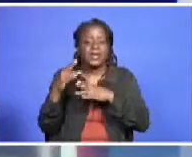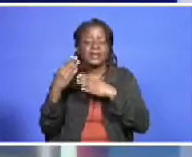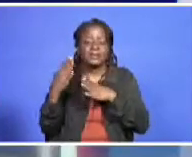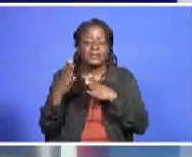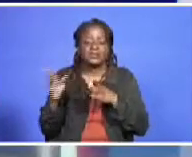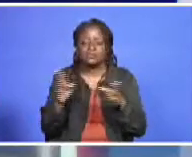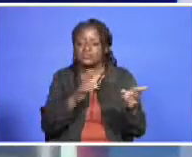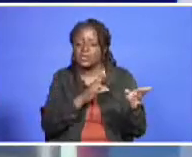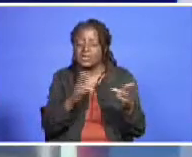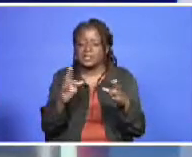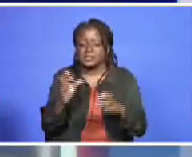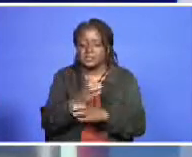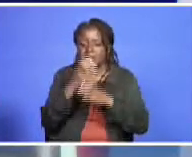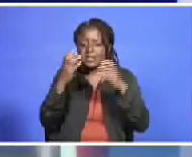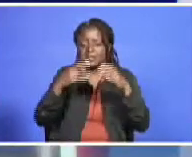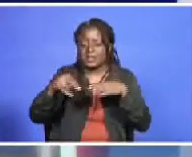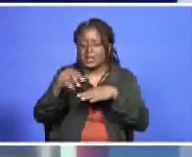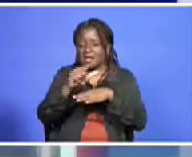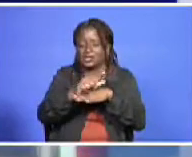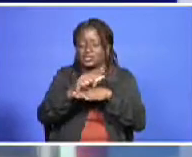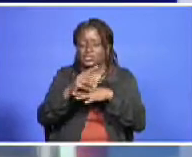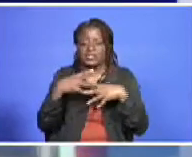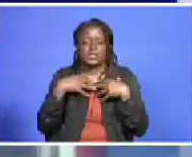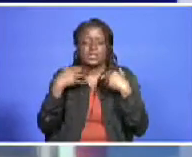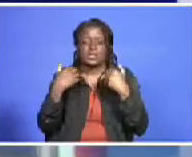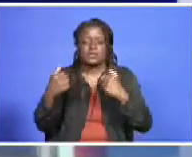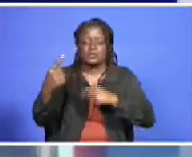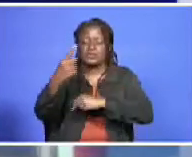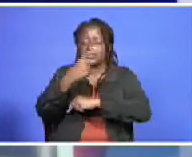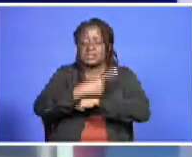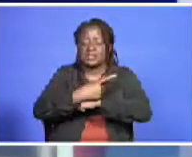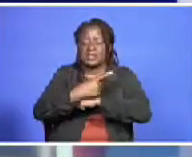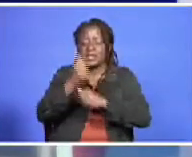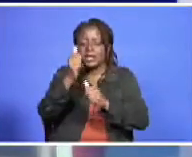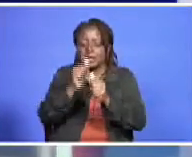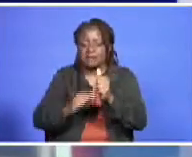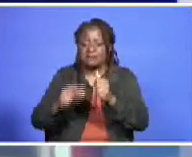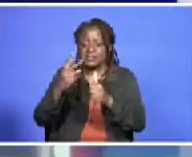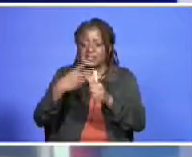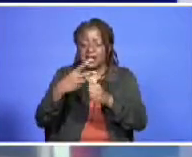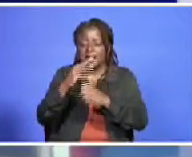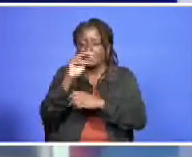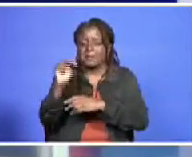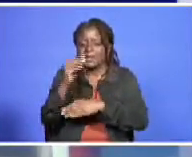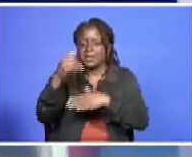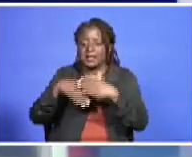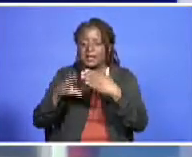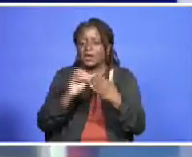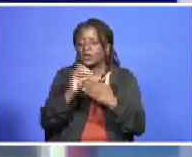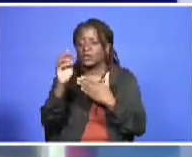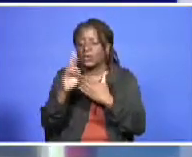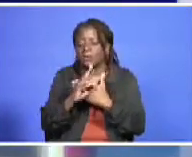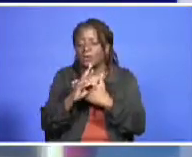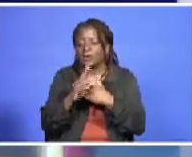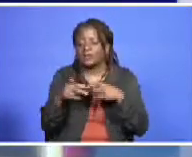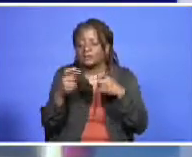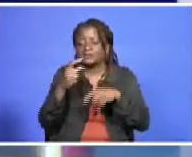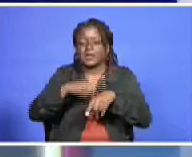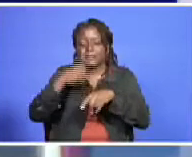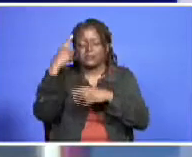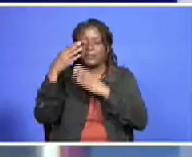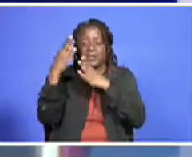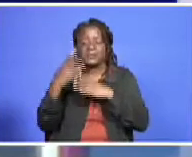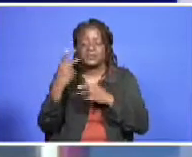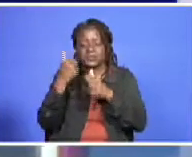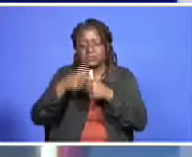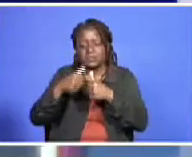celebrate National Heroes Day. The holiday, which is observed every second Monday in October, sets aside time for Bahamians to reflect